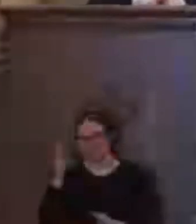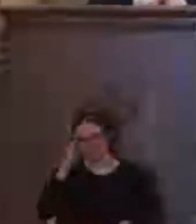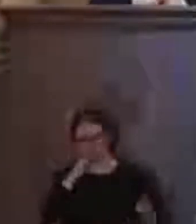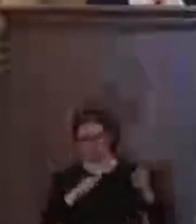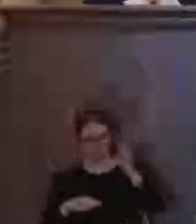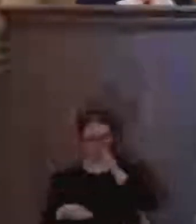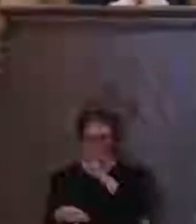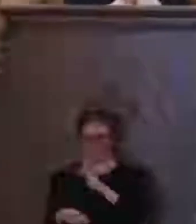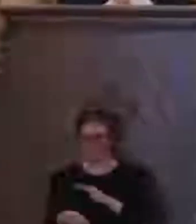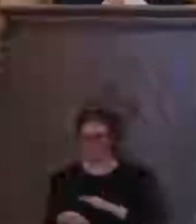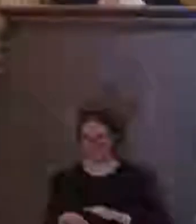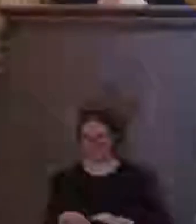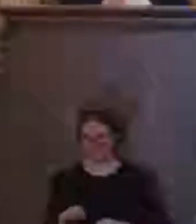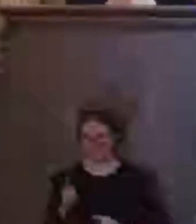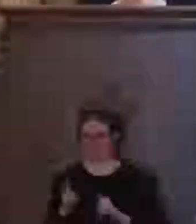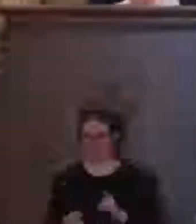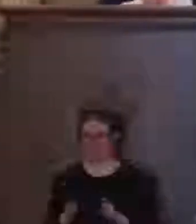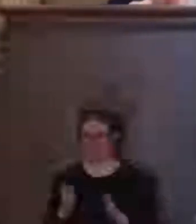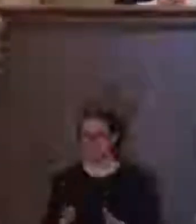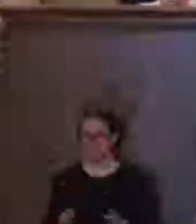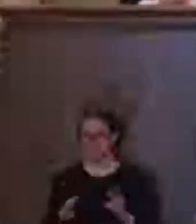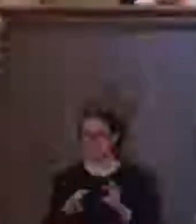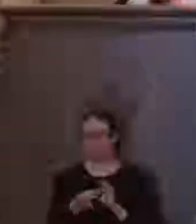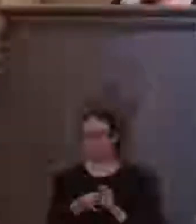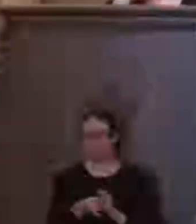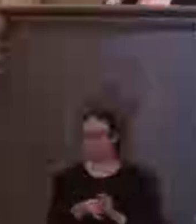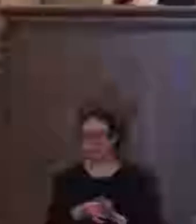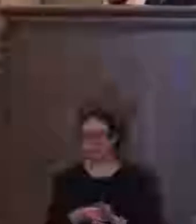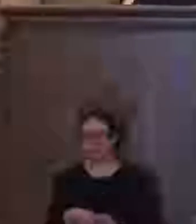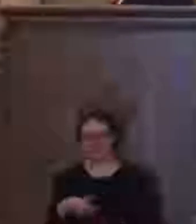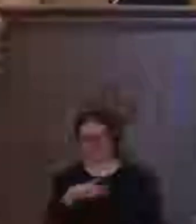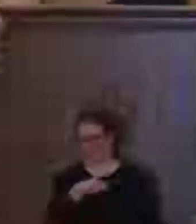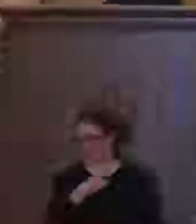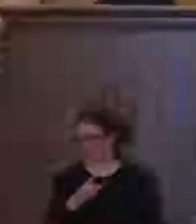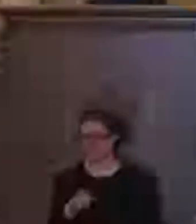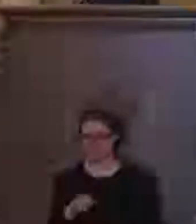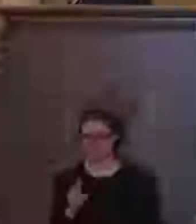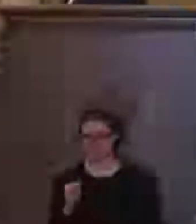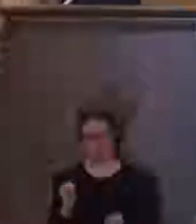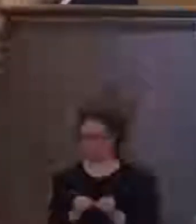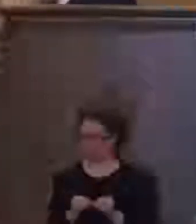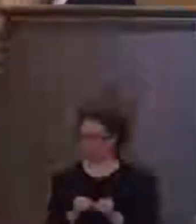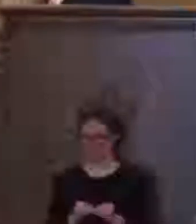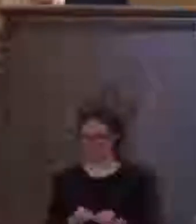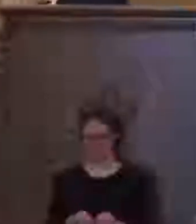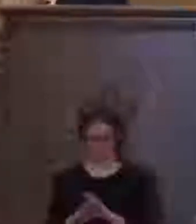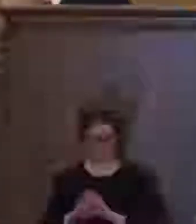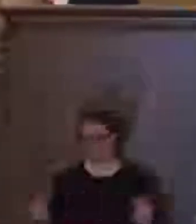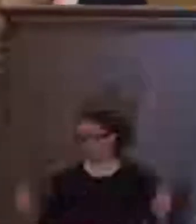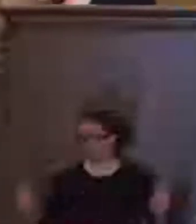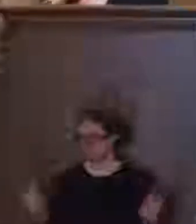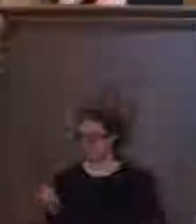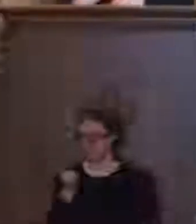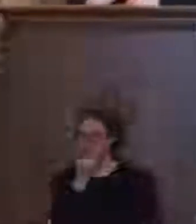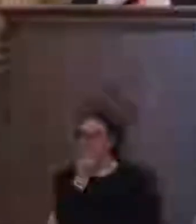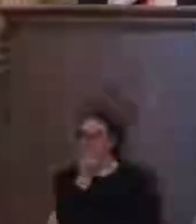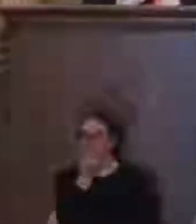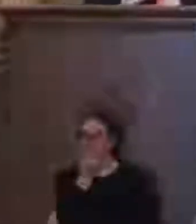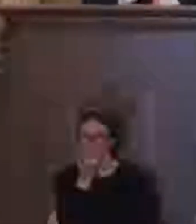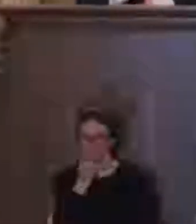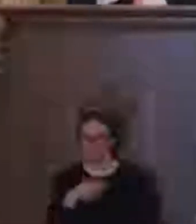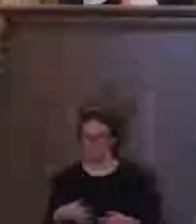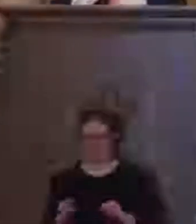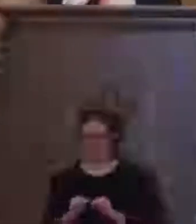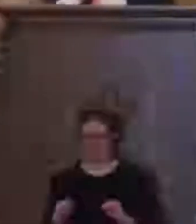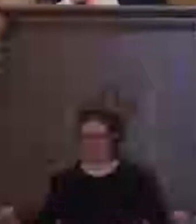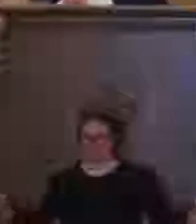that was going on with a person close to him. Right. He just didn't like them anymore. You know, they done him wrong. And he didn't want